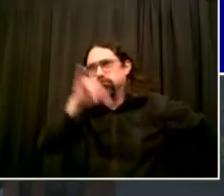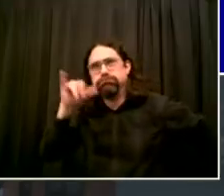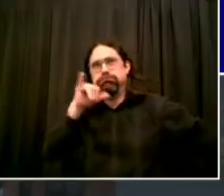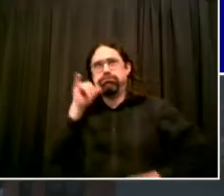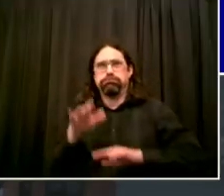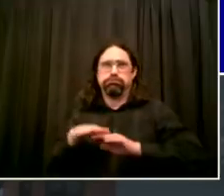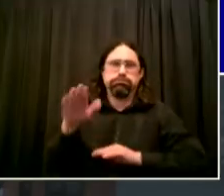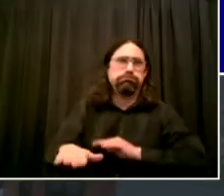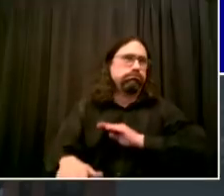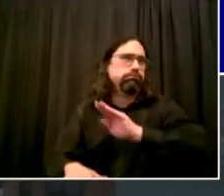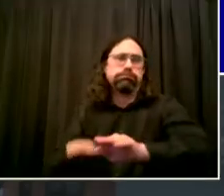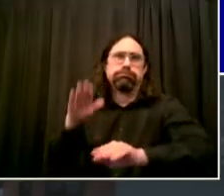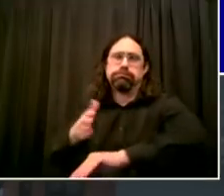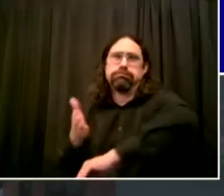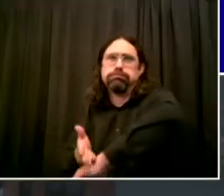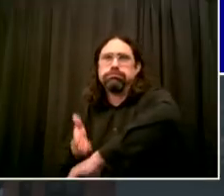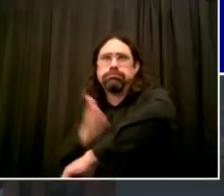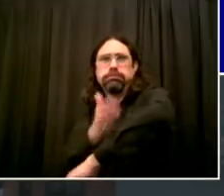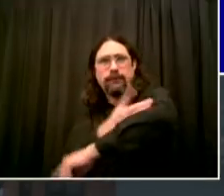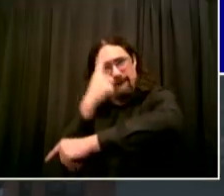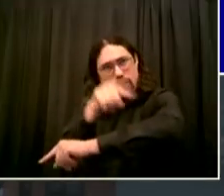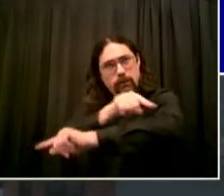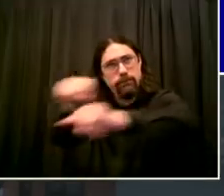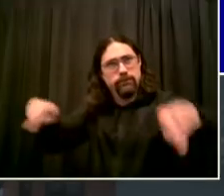this movement, this system deserves.